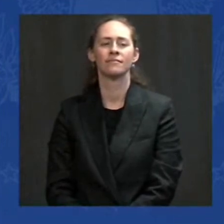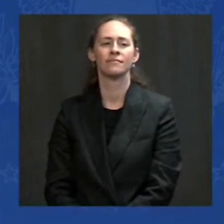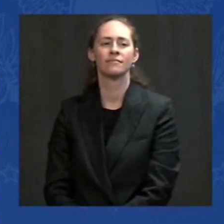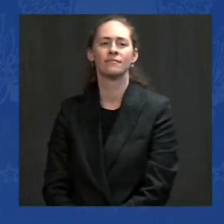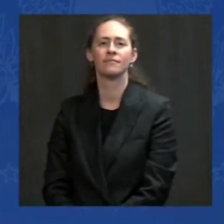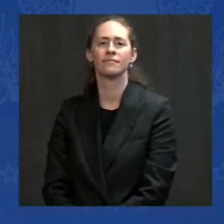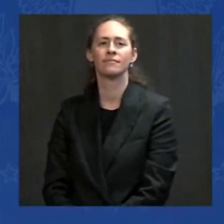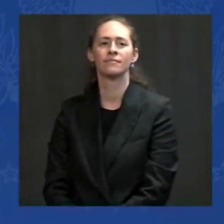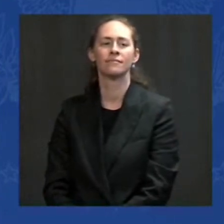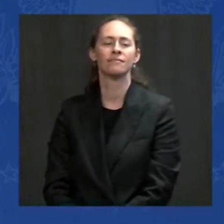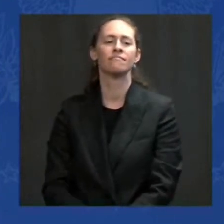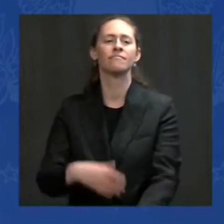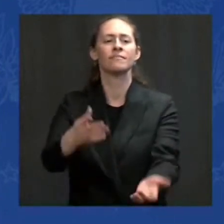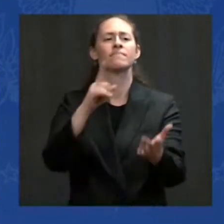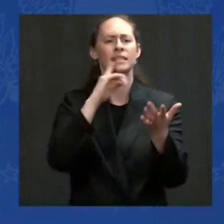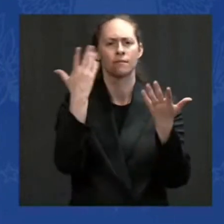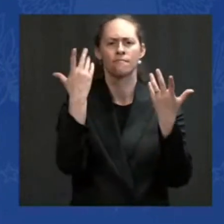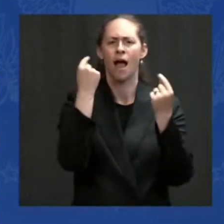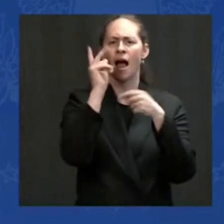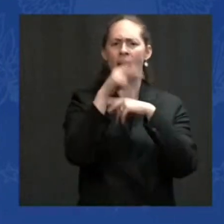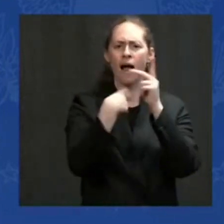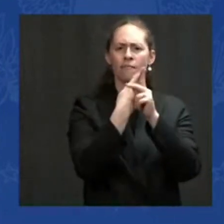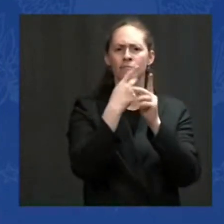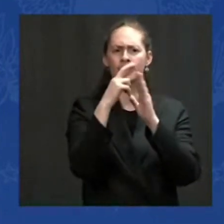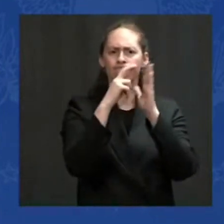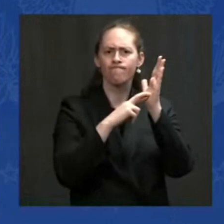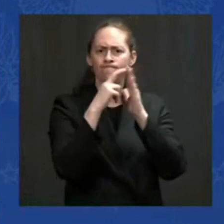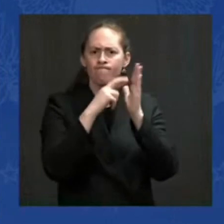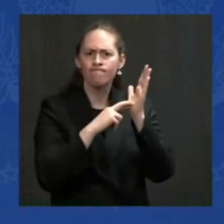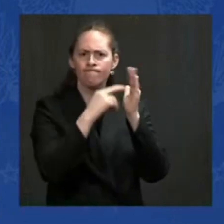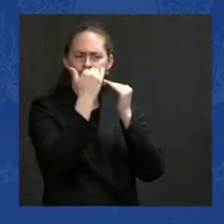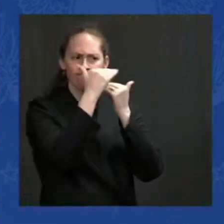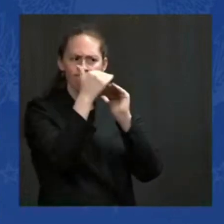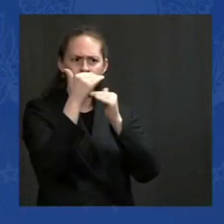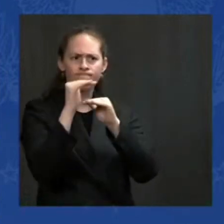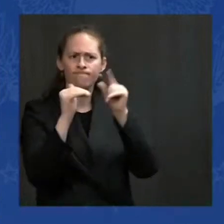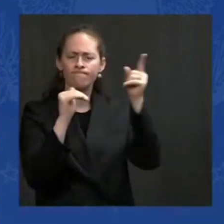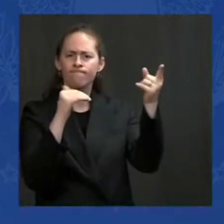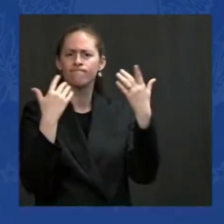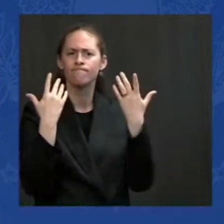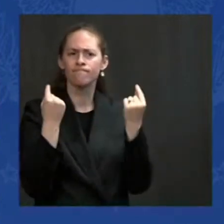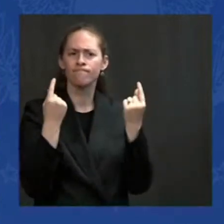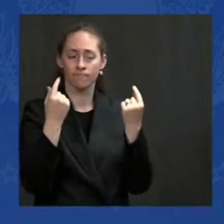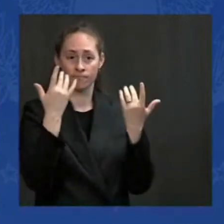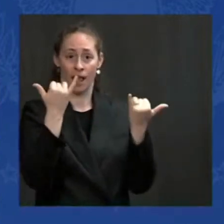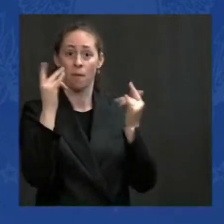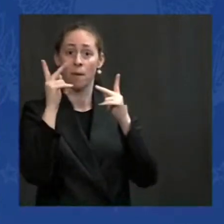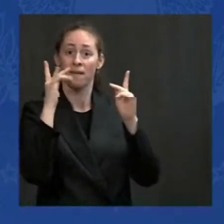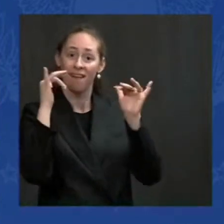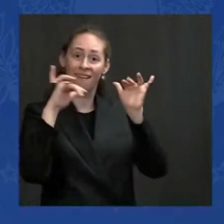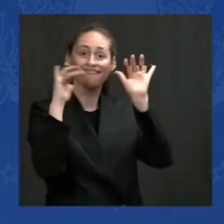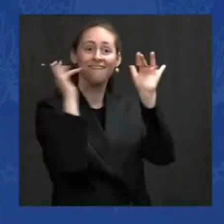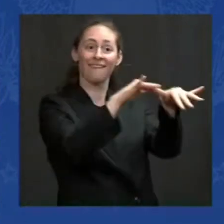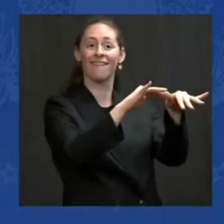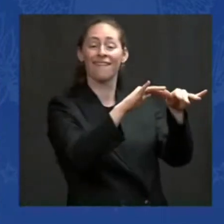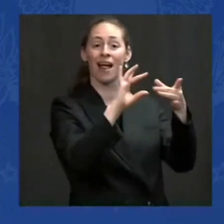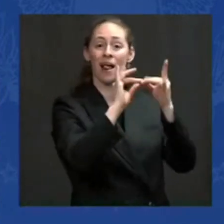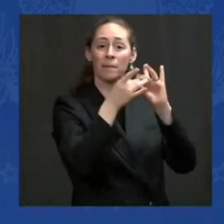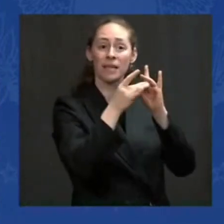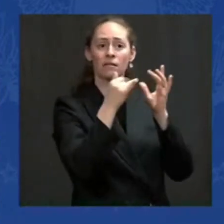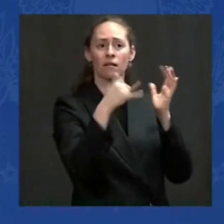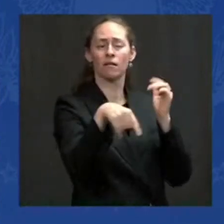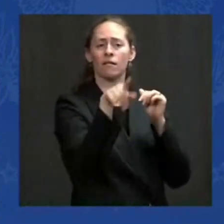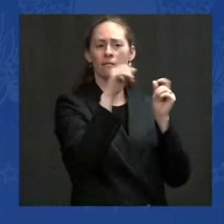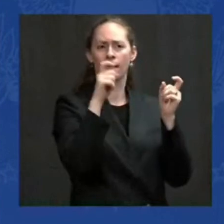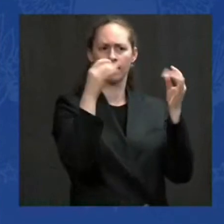of restrictions that are going to be put on people coming to the Olympics to the local authorities who know best of what's going on. With